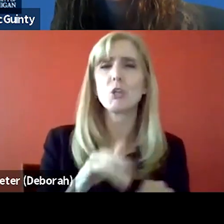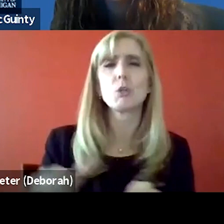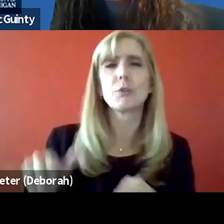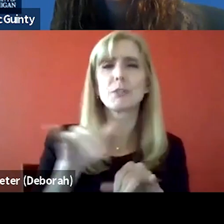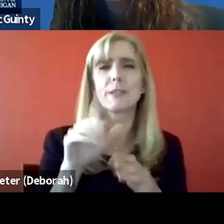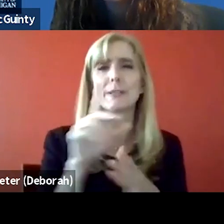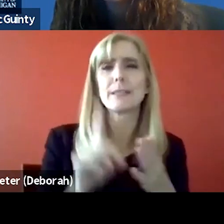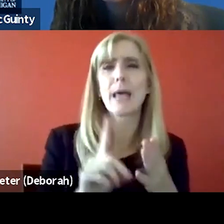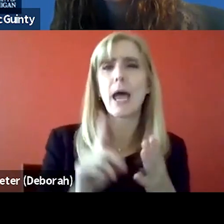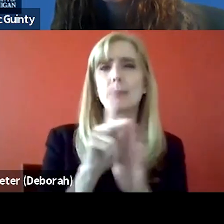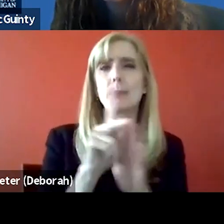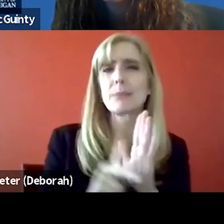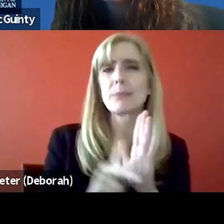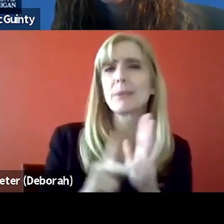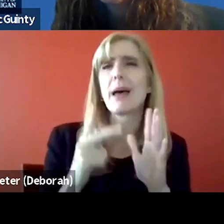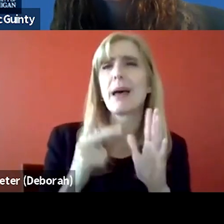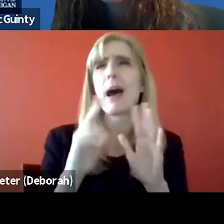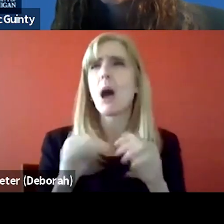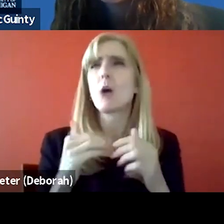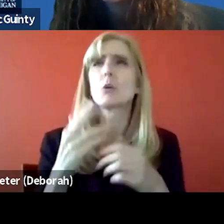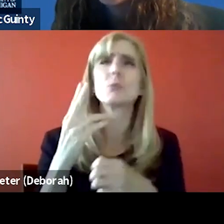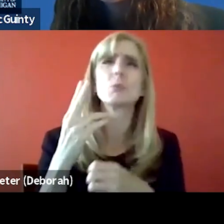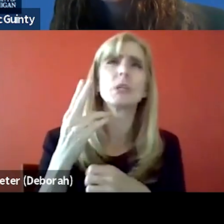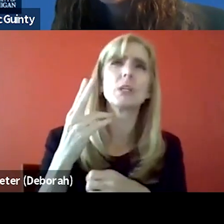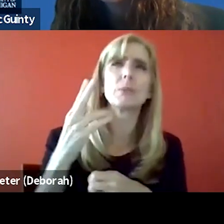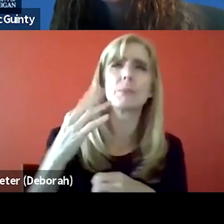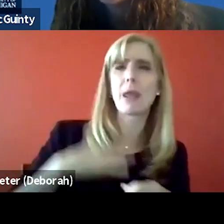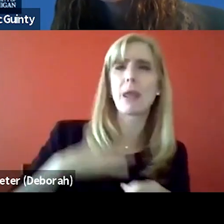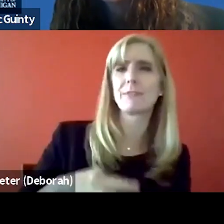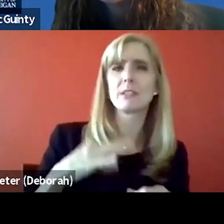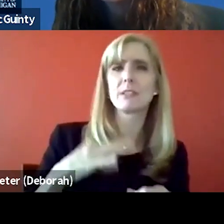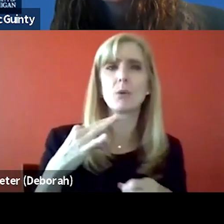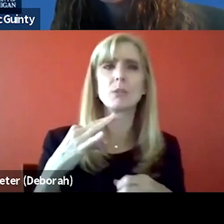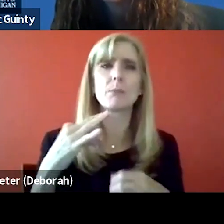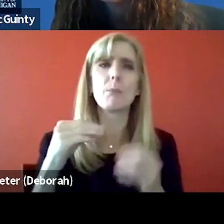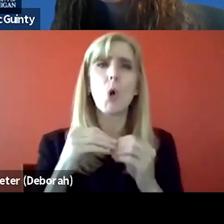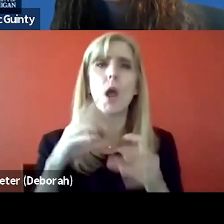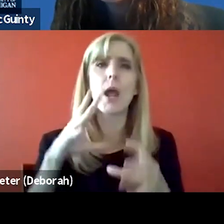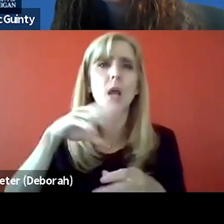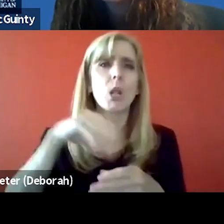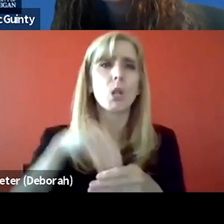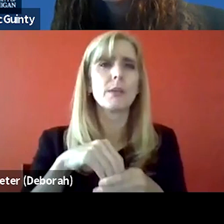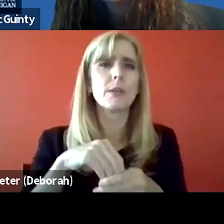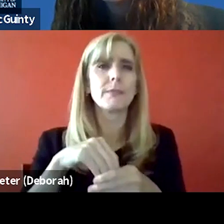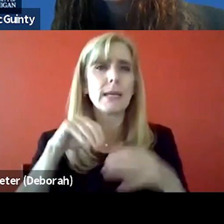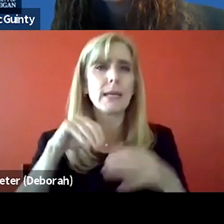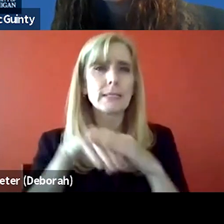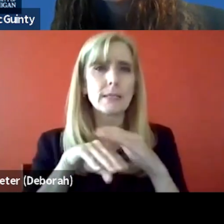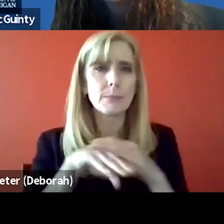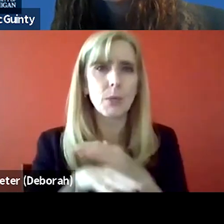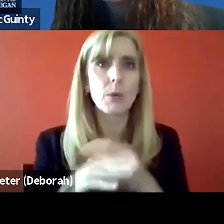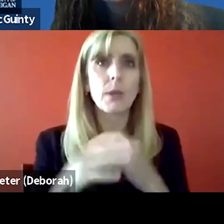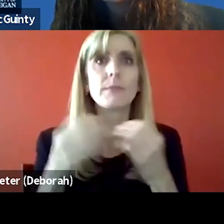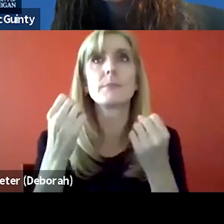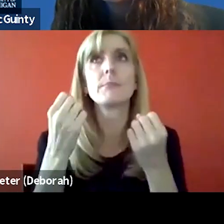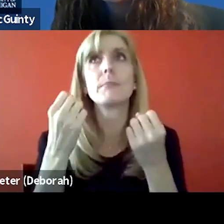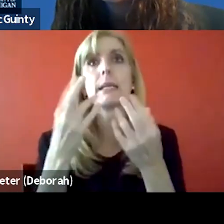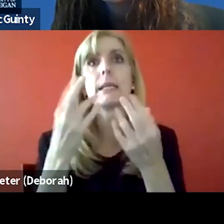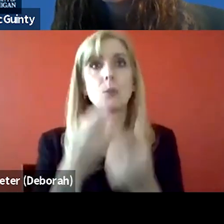to make something, a space, a service, a benefit more inclusive and accessible. We have so many resources and so